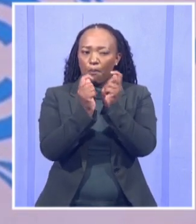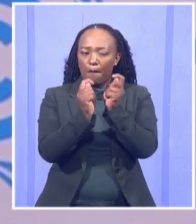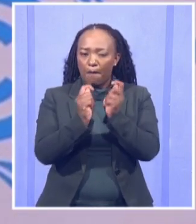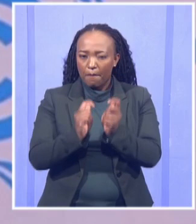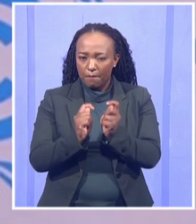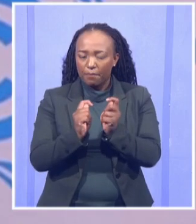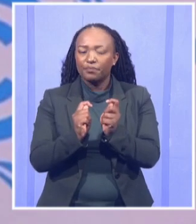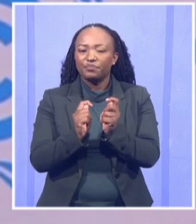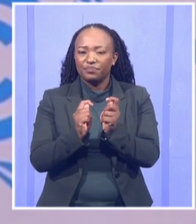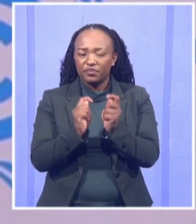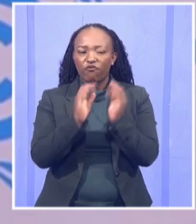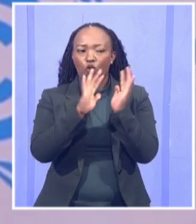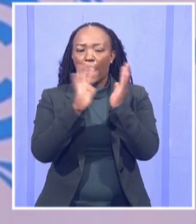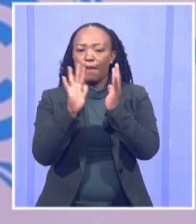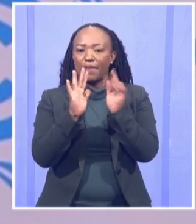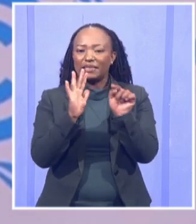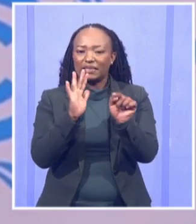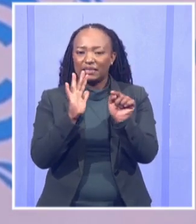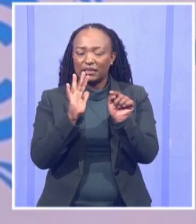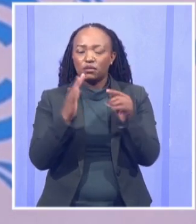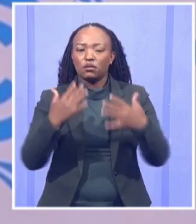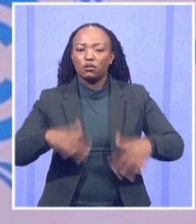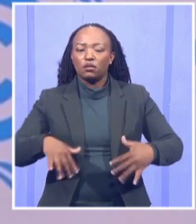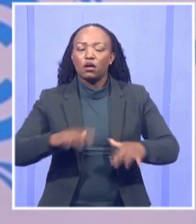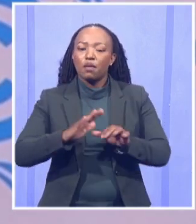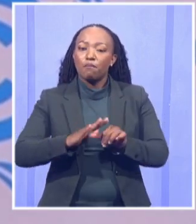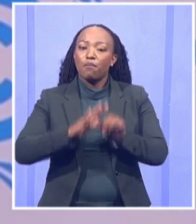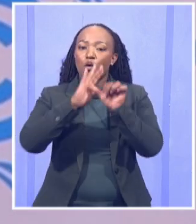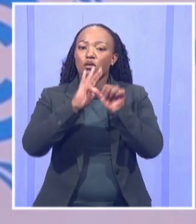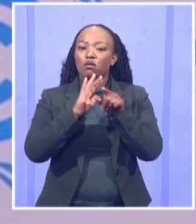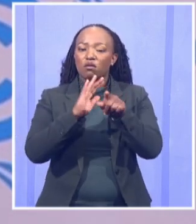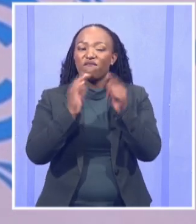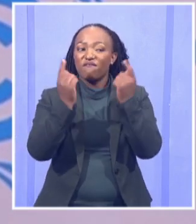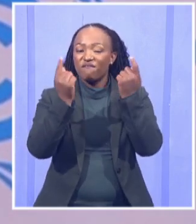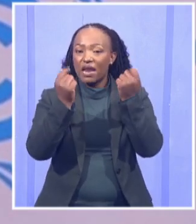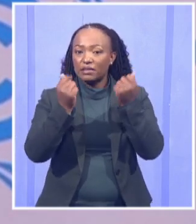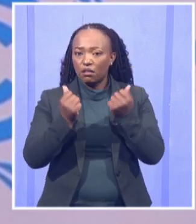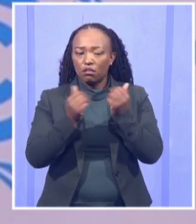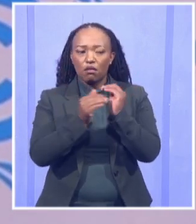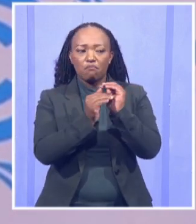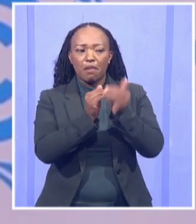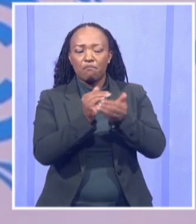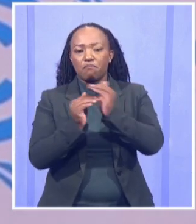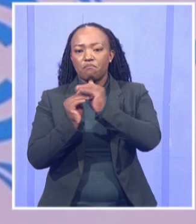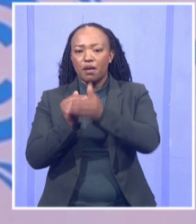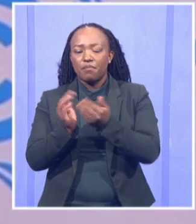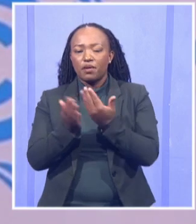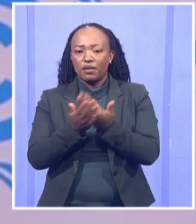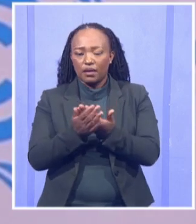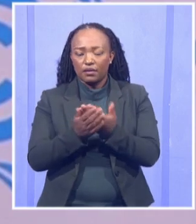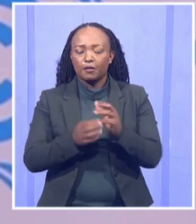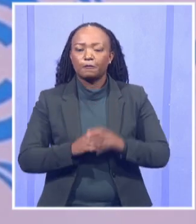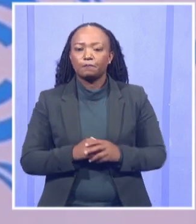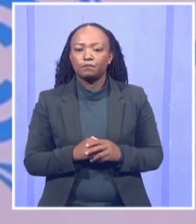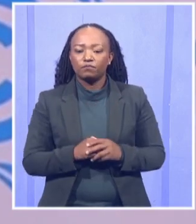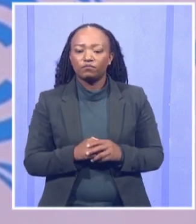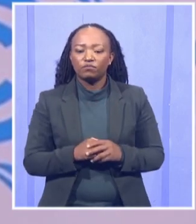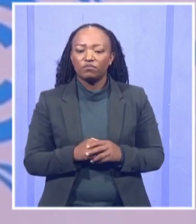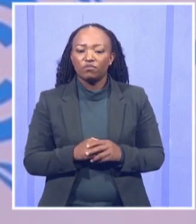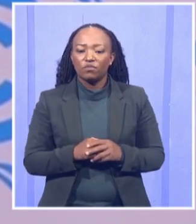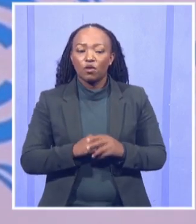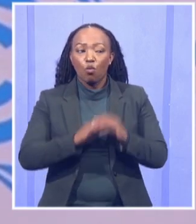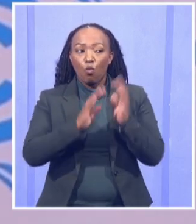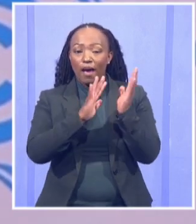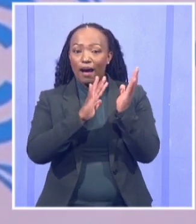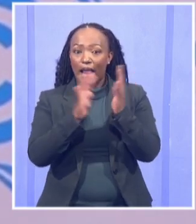we deem this to be critical to deliver a shield of financial protection that supports our climate